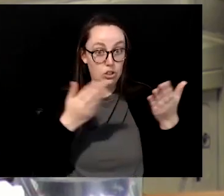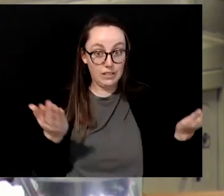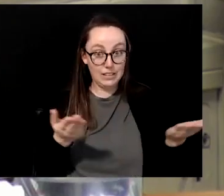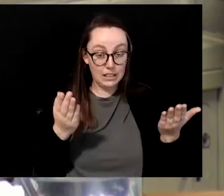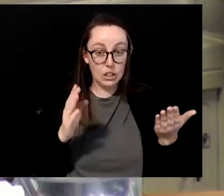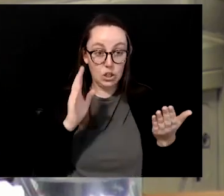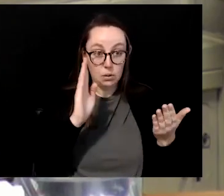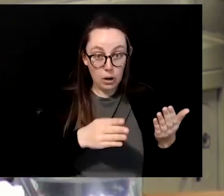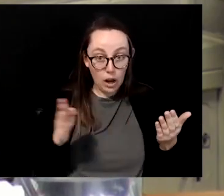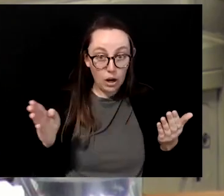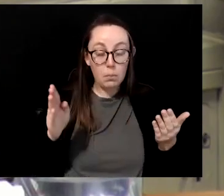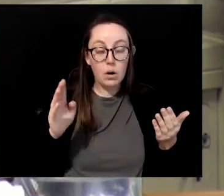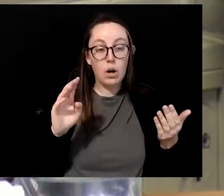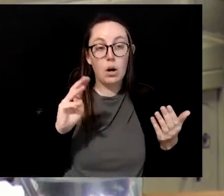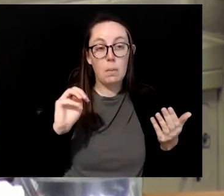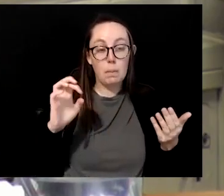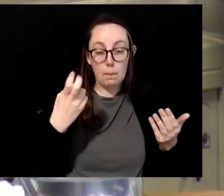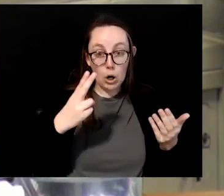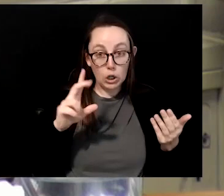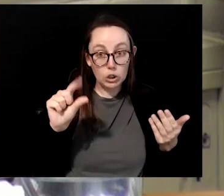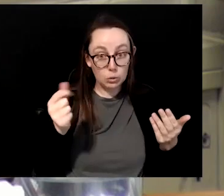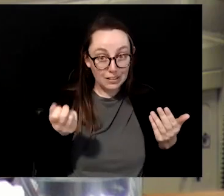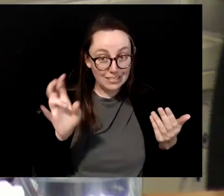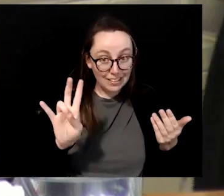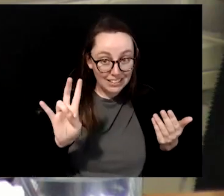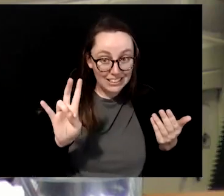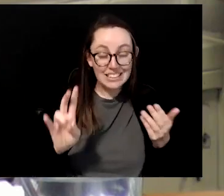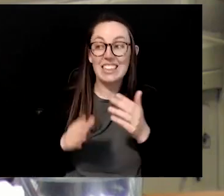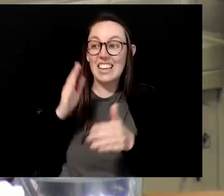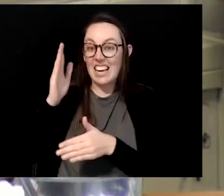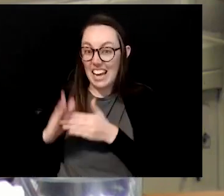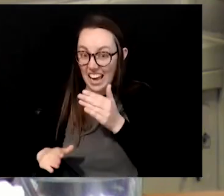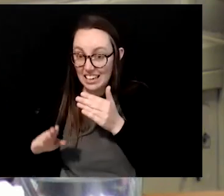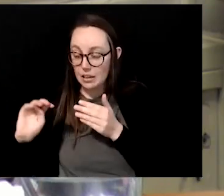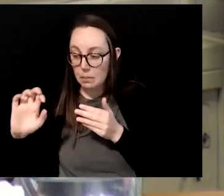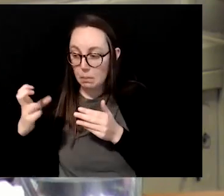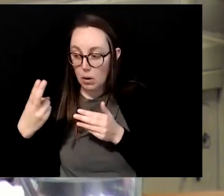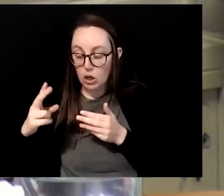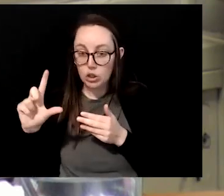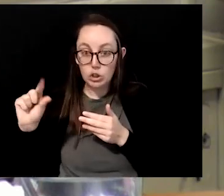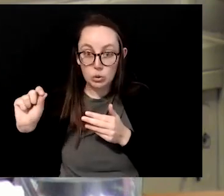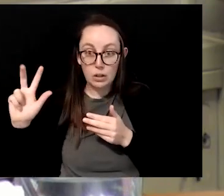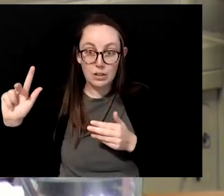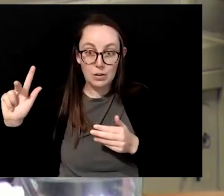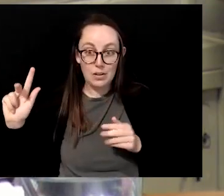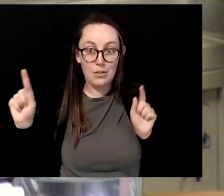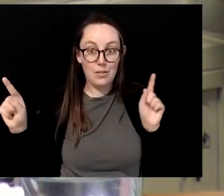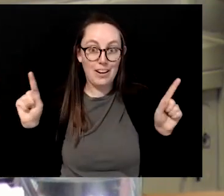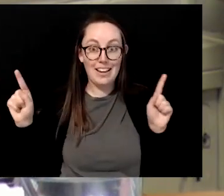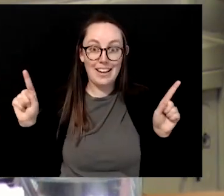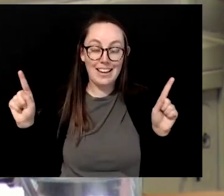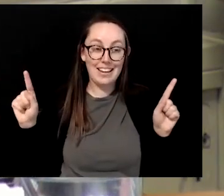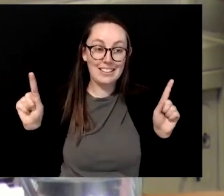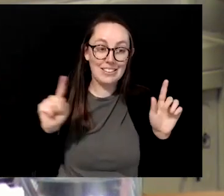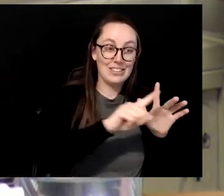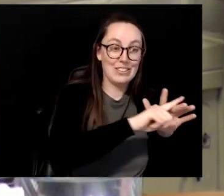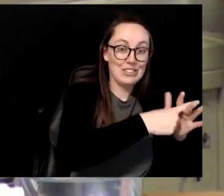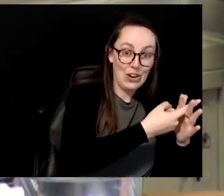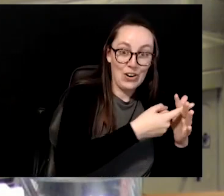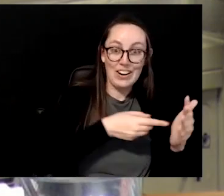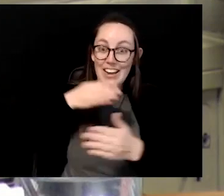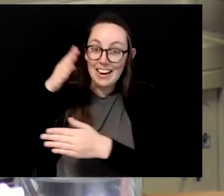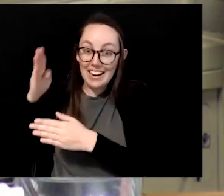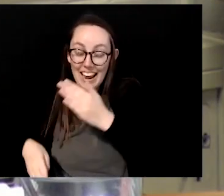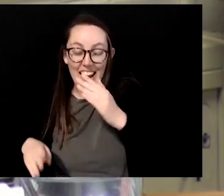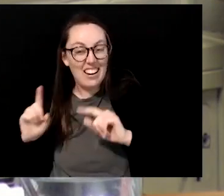ending in March of 2023 lines up exactly between two very different worlds of Select